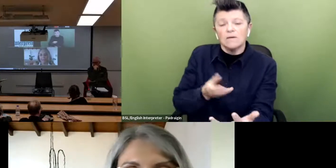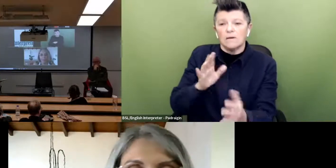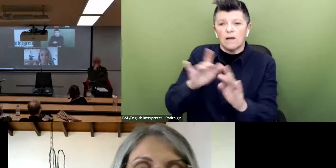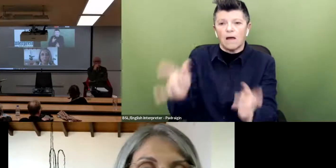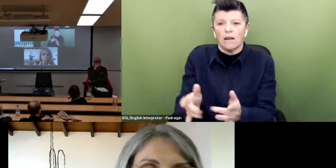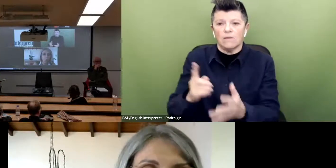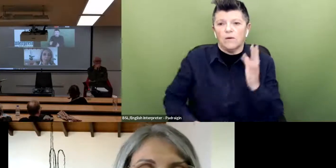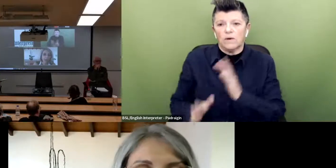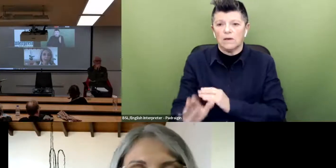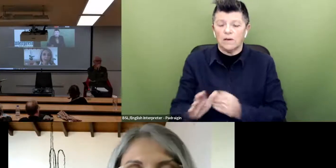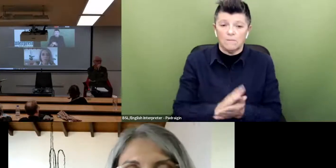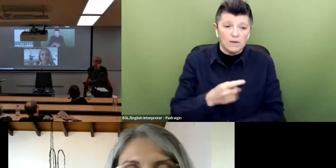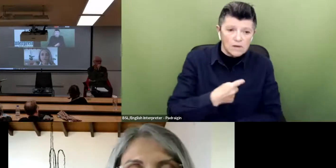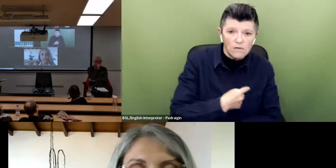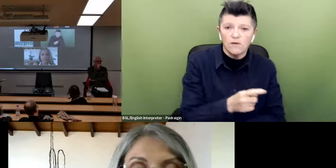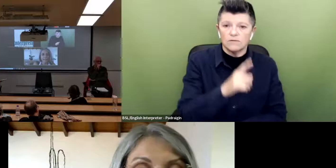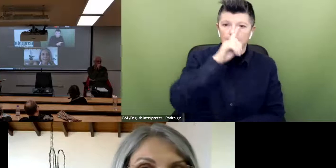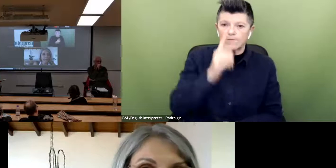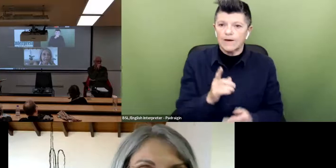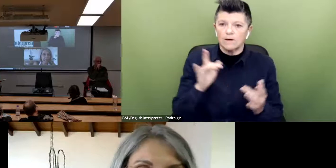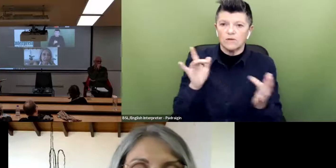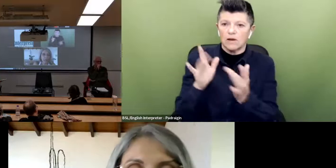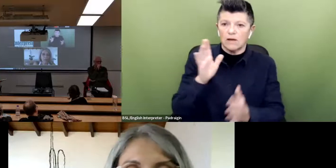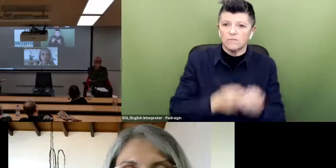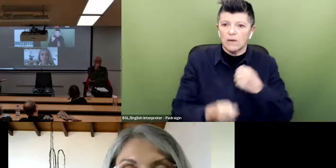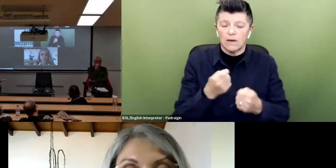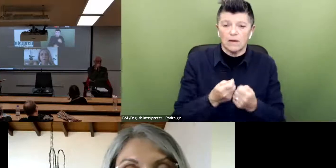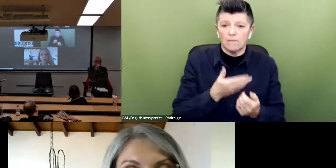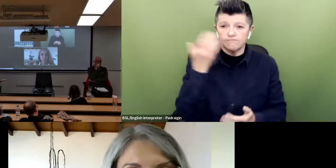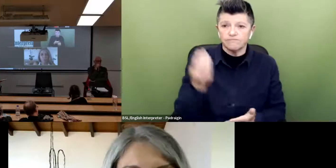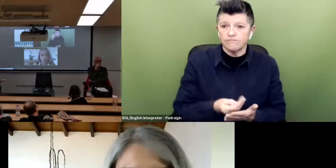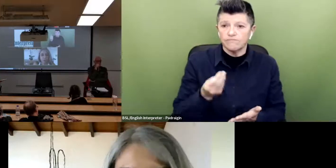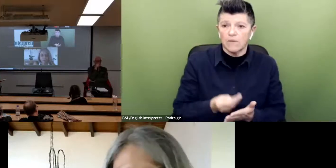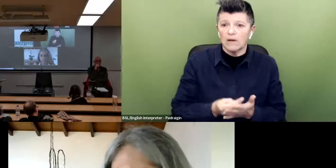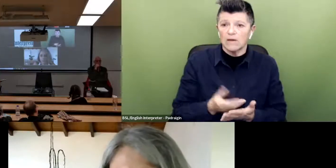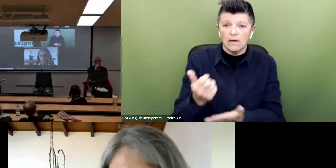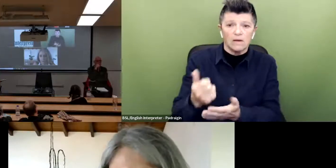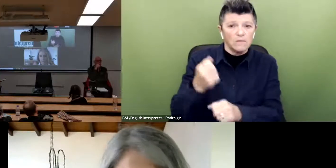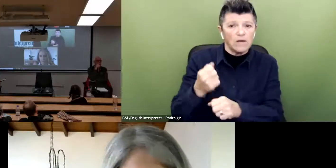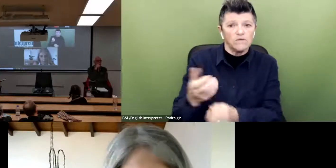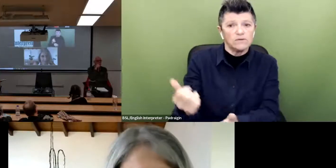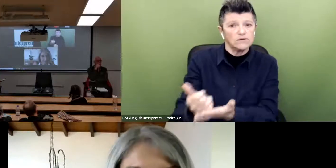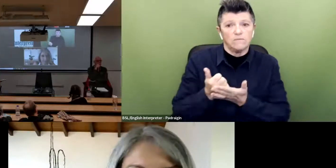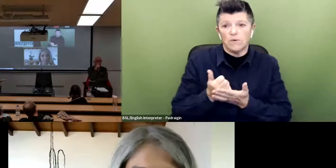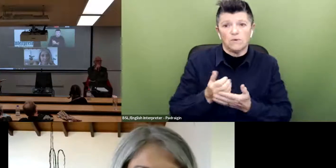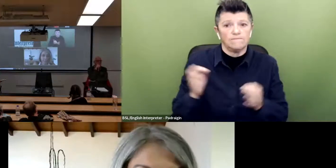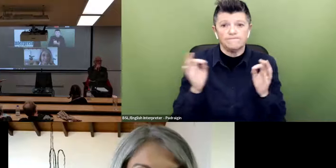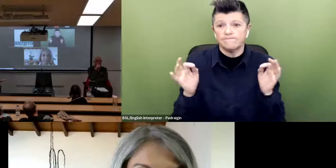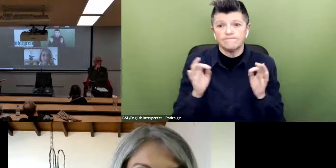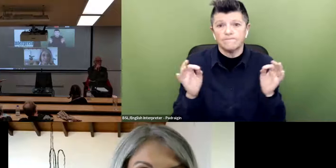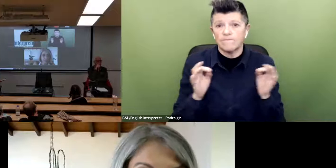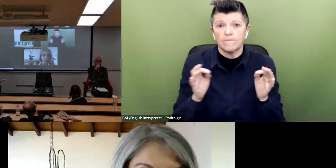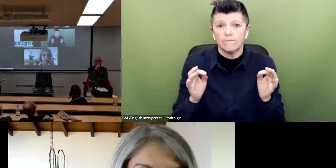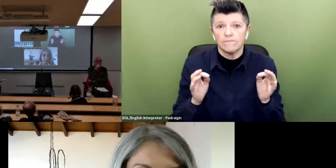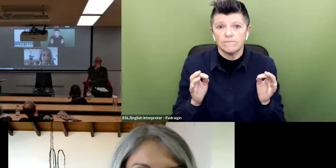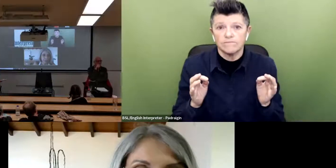connect were out of any income government support along these